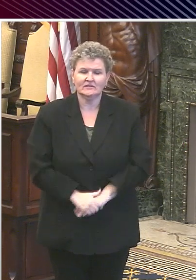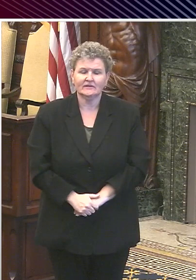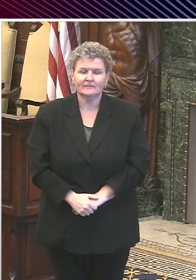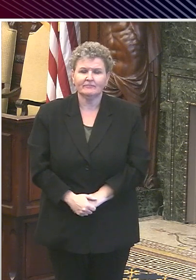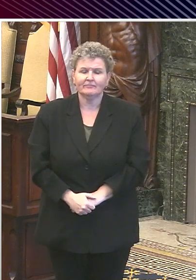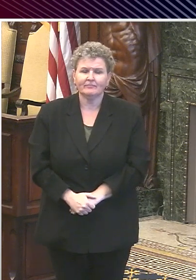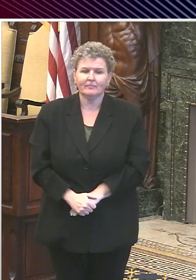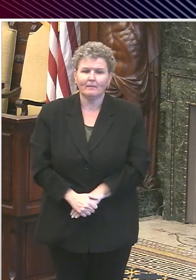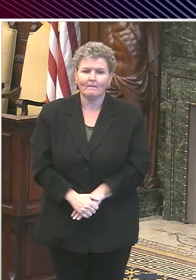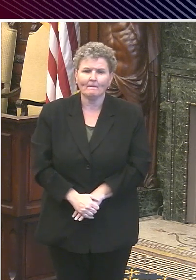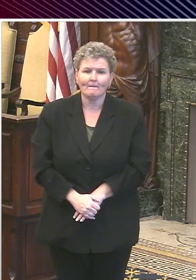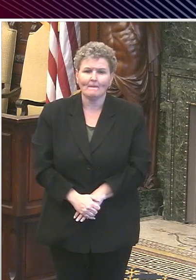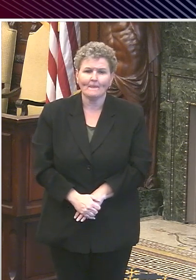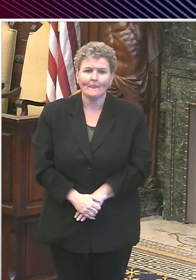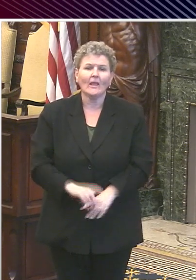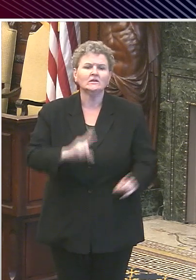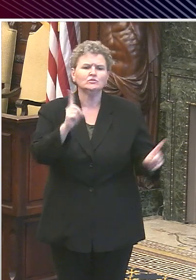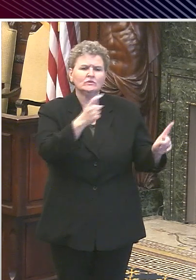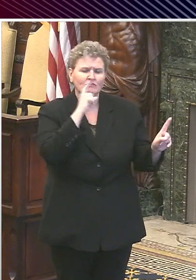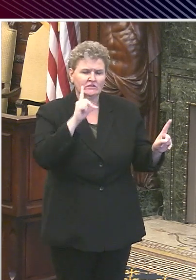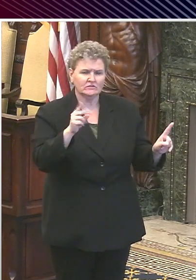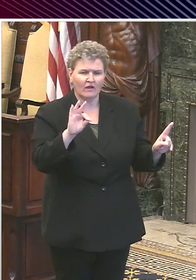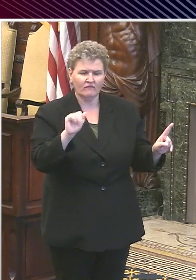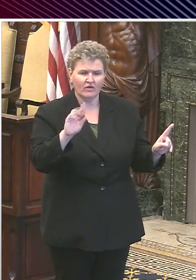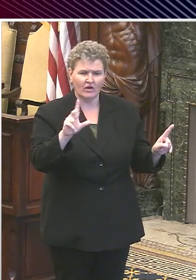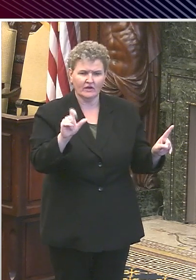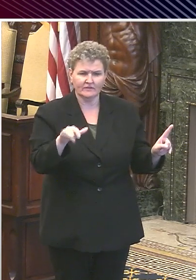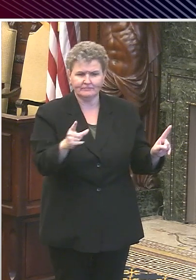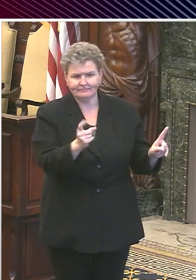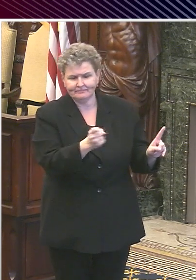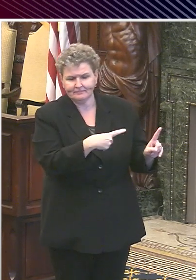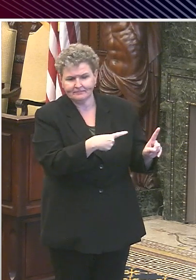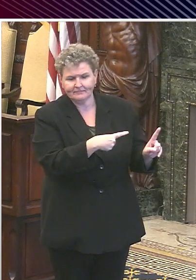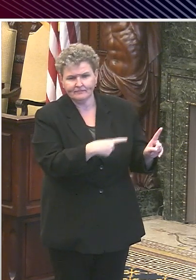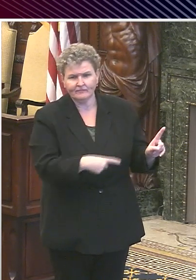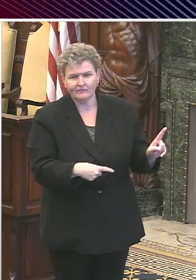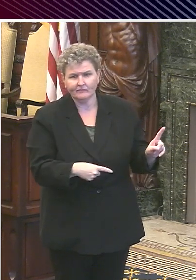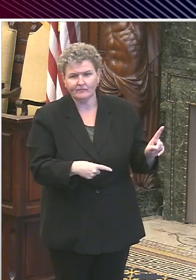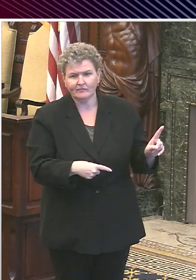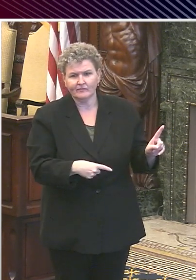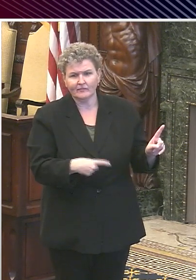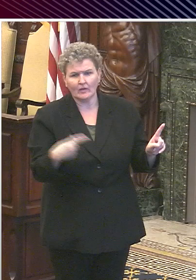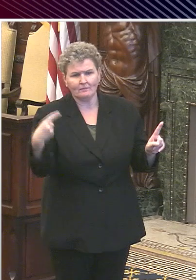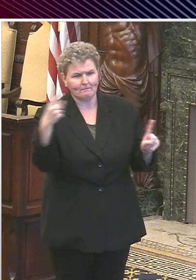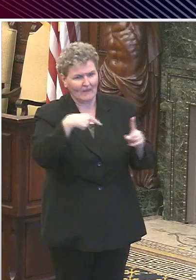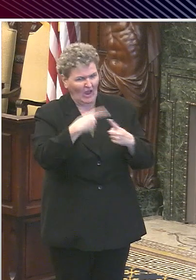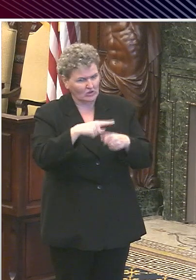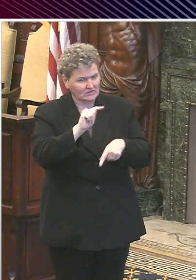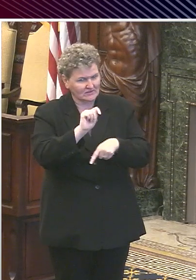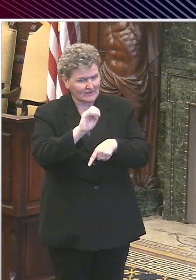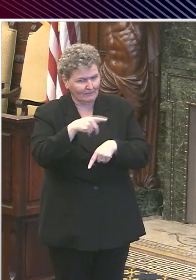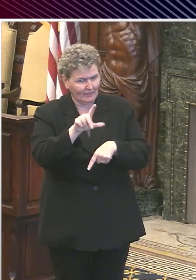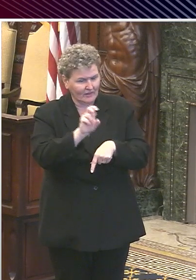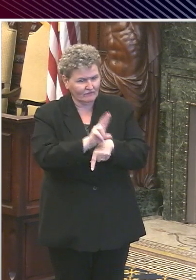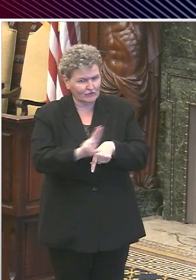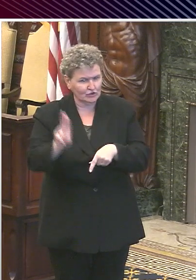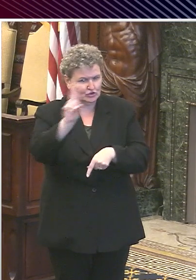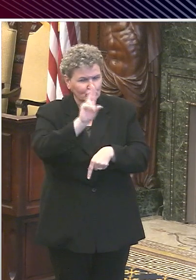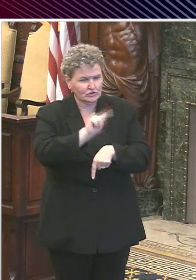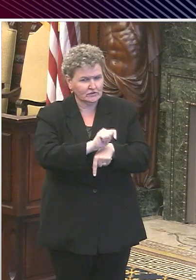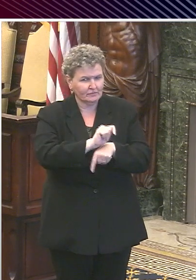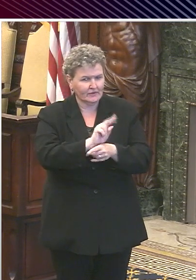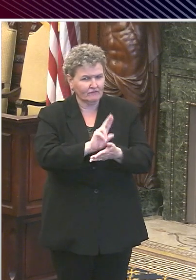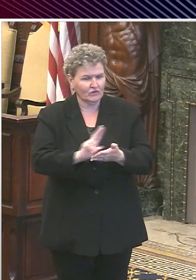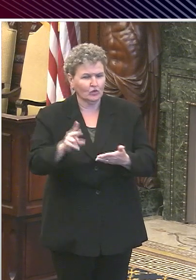One question for Dr. Farley, and it relates to Temple University. I know you guys had talked about